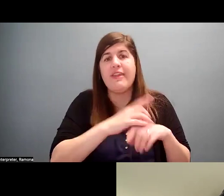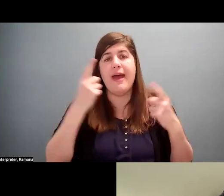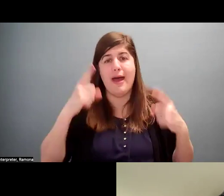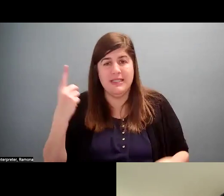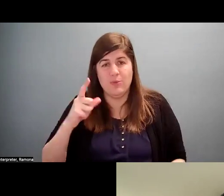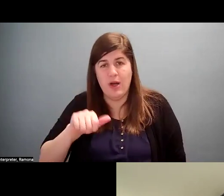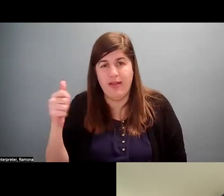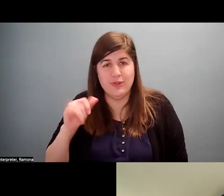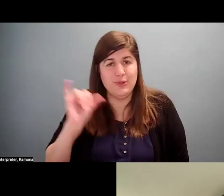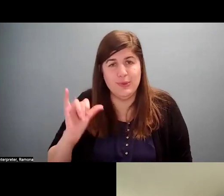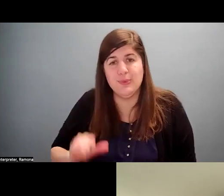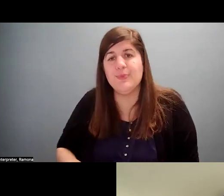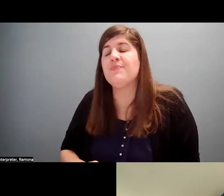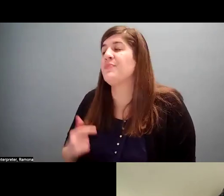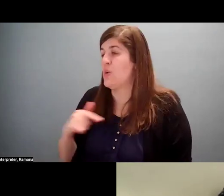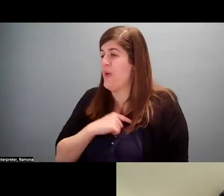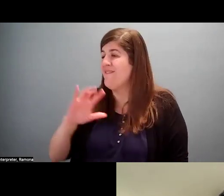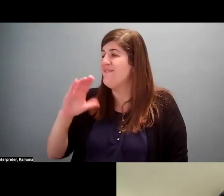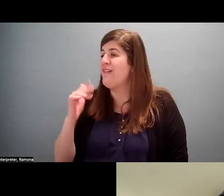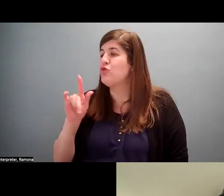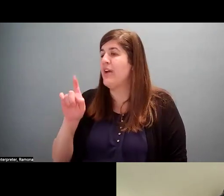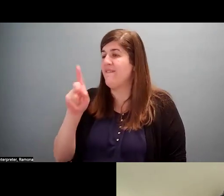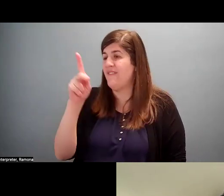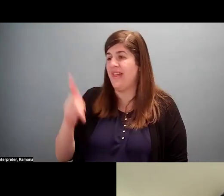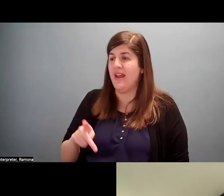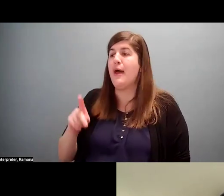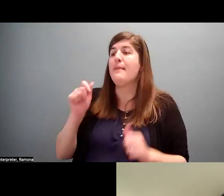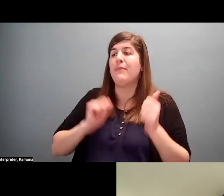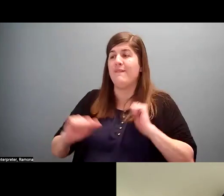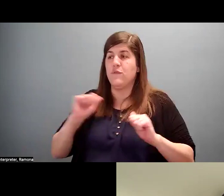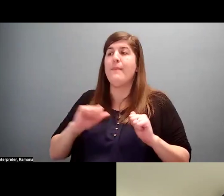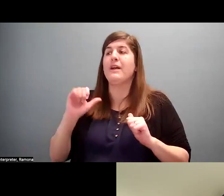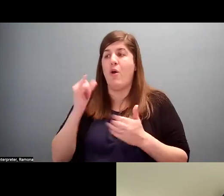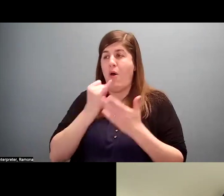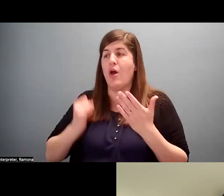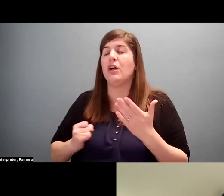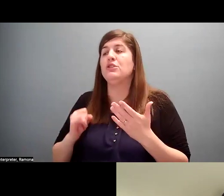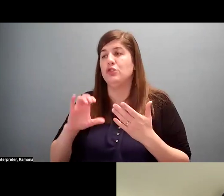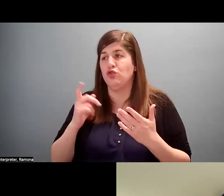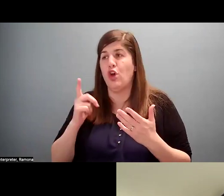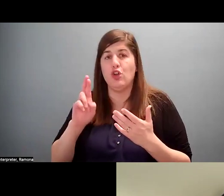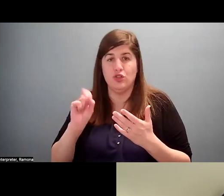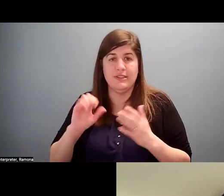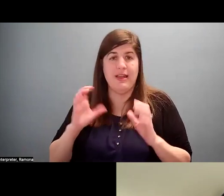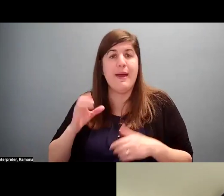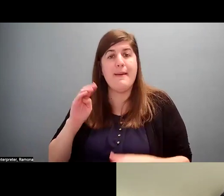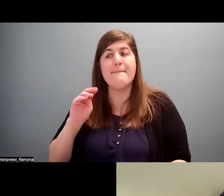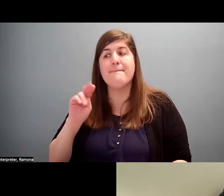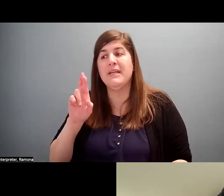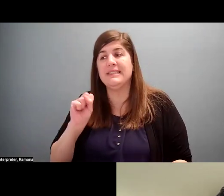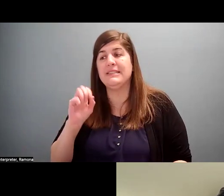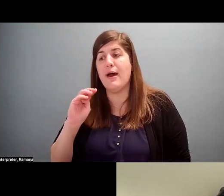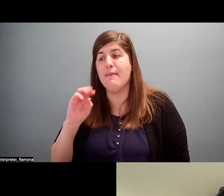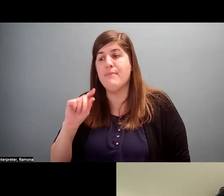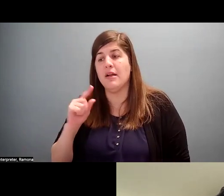Um, we got fifth grade from Philadelphia Performing Arts Charter School, Mrs. Montecalvo's class.